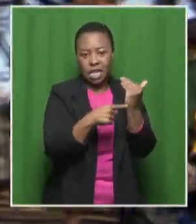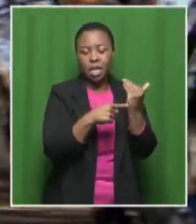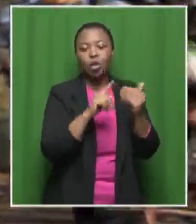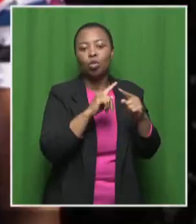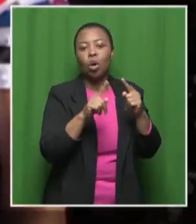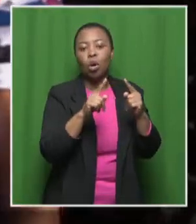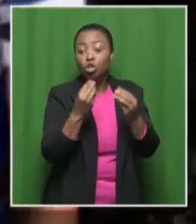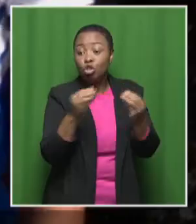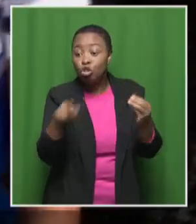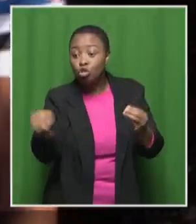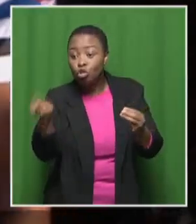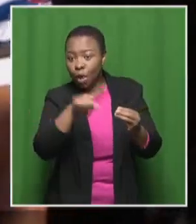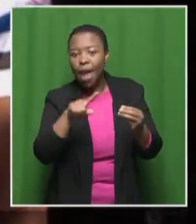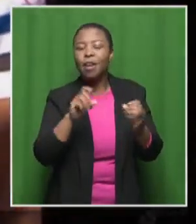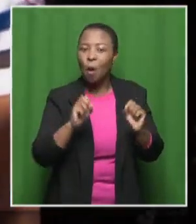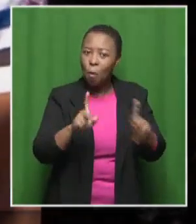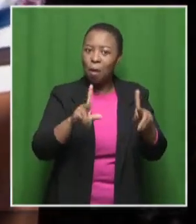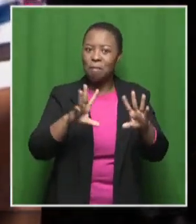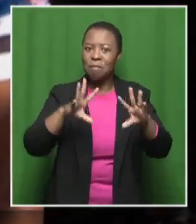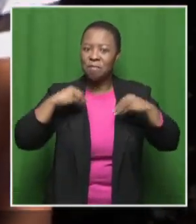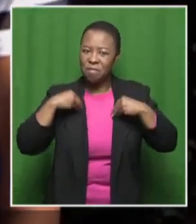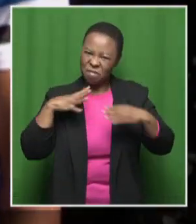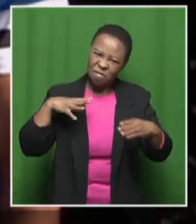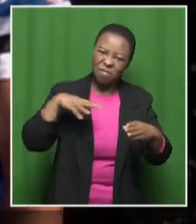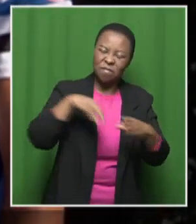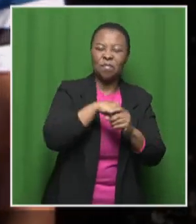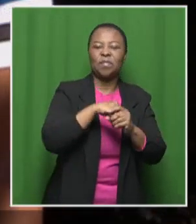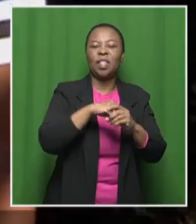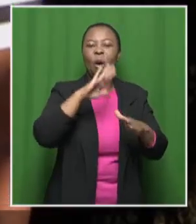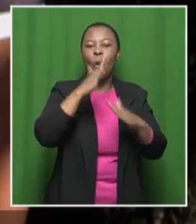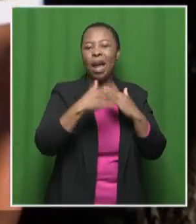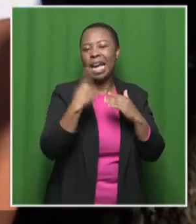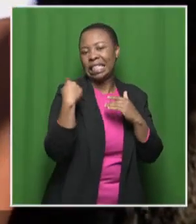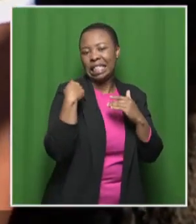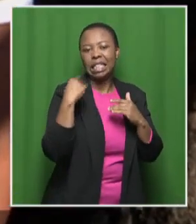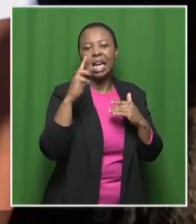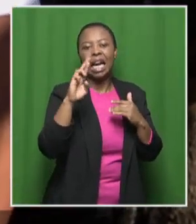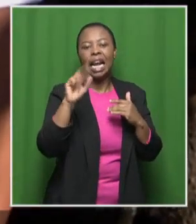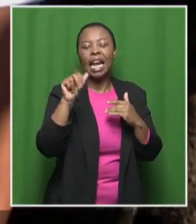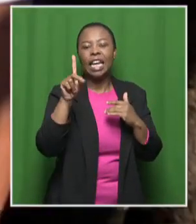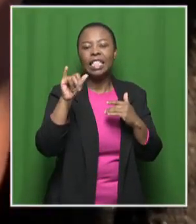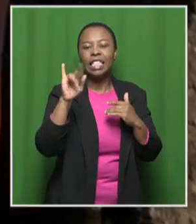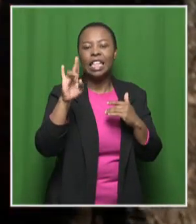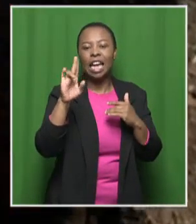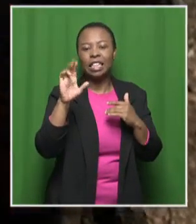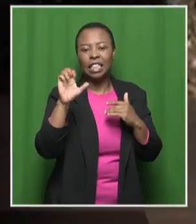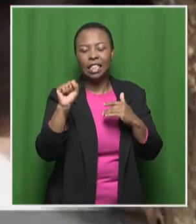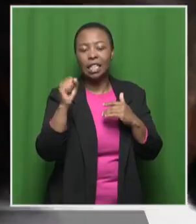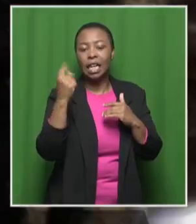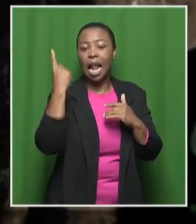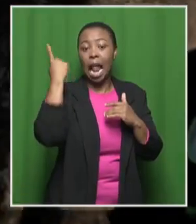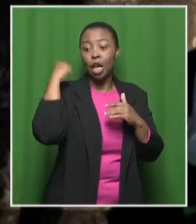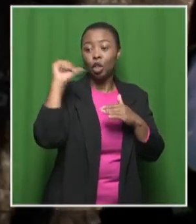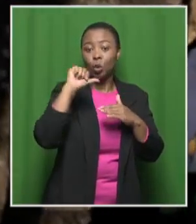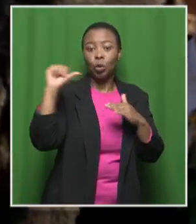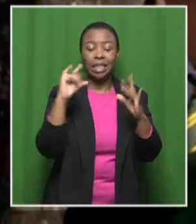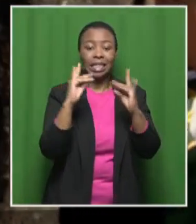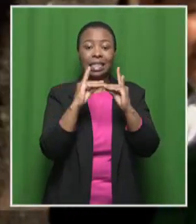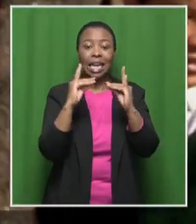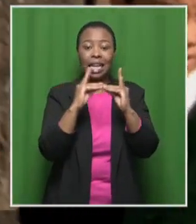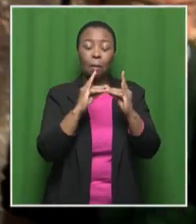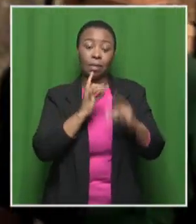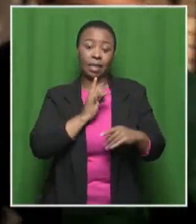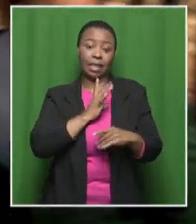the opportunity. They've had an excellent weekend with the Raiders at their stadium last week and Saturday.